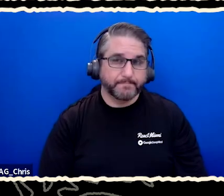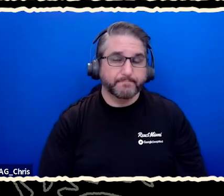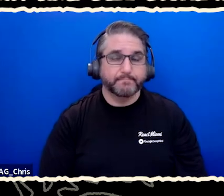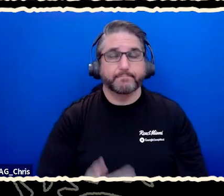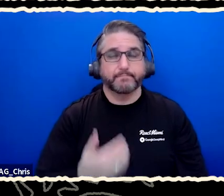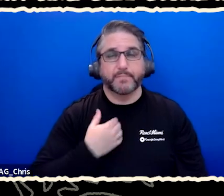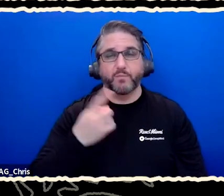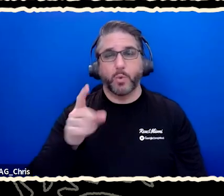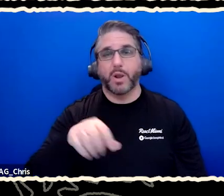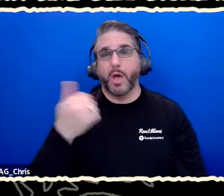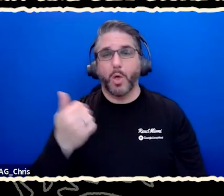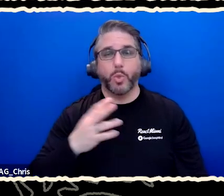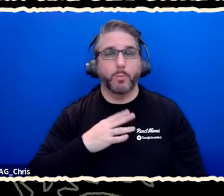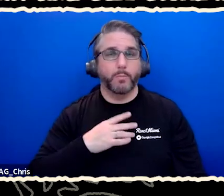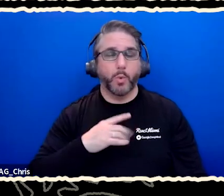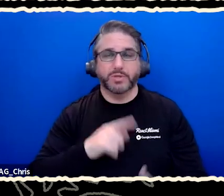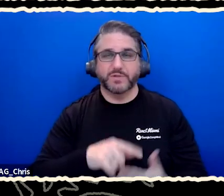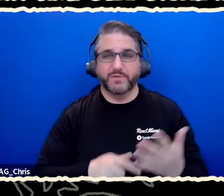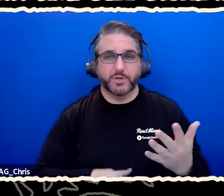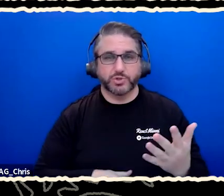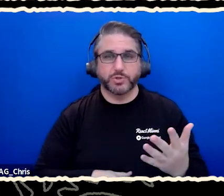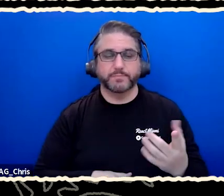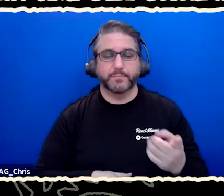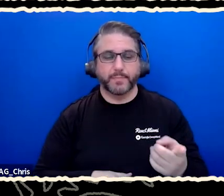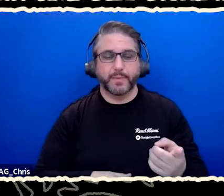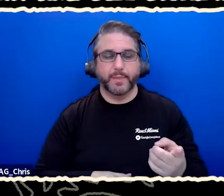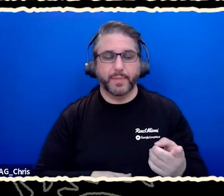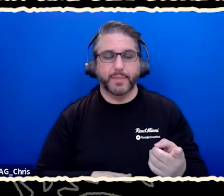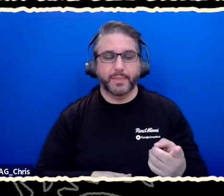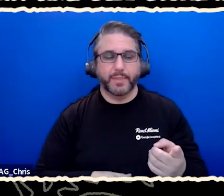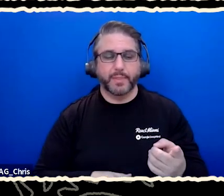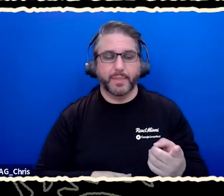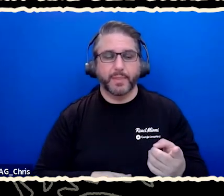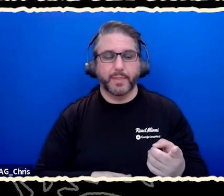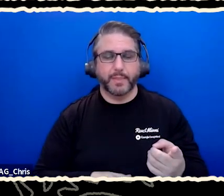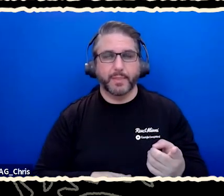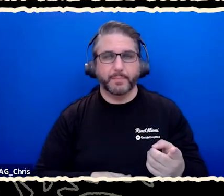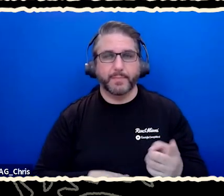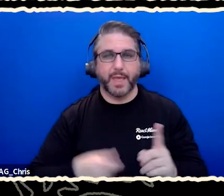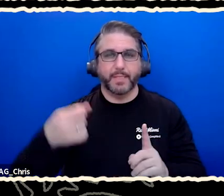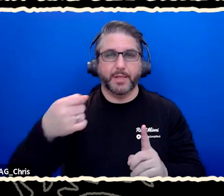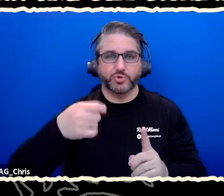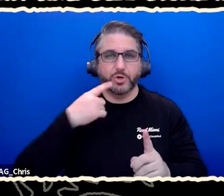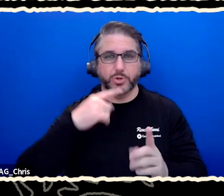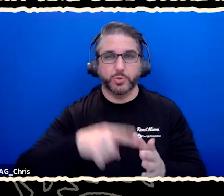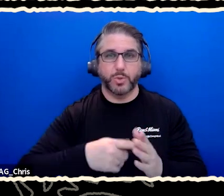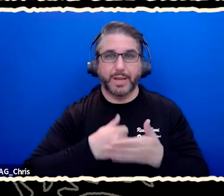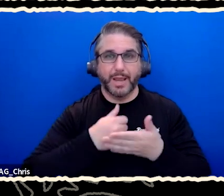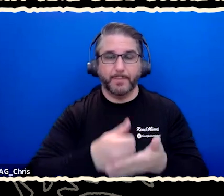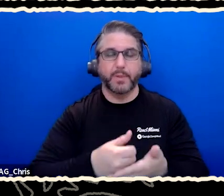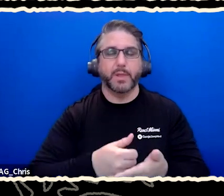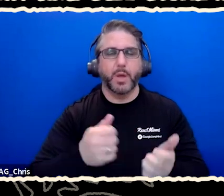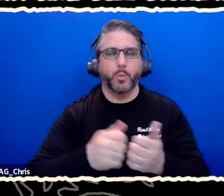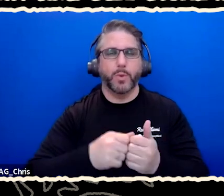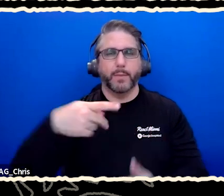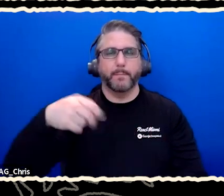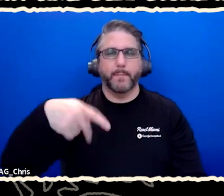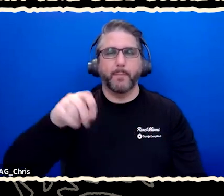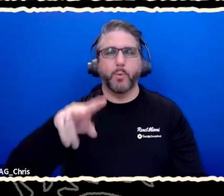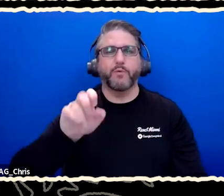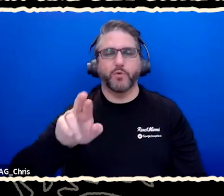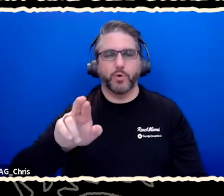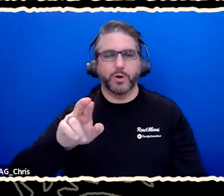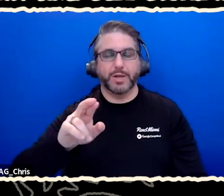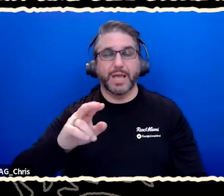other bonus feature that detached triggers enable, and let me show you an example with popover. Since the shell